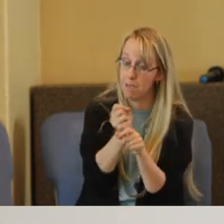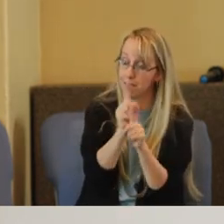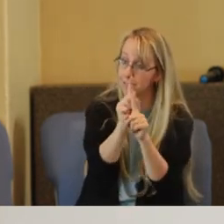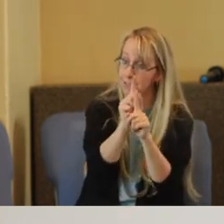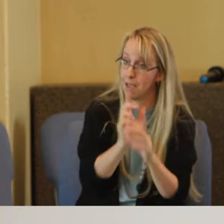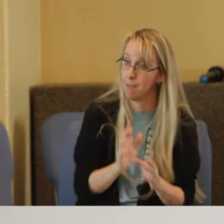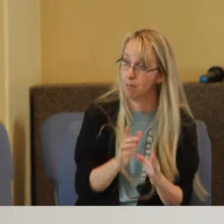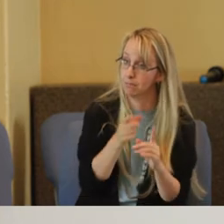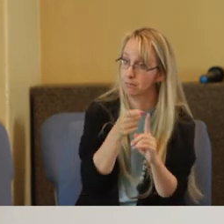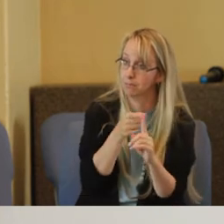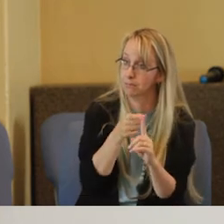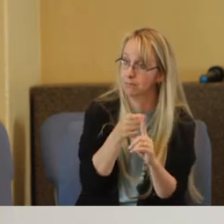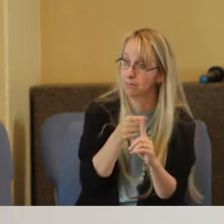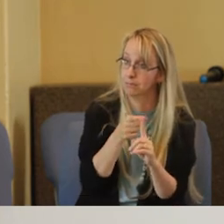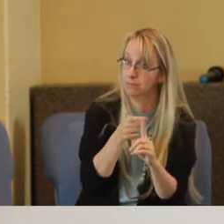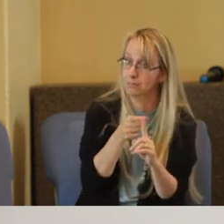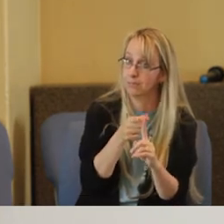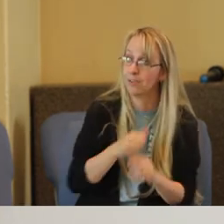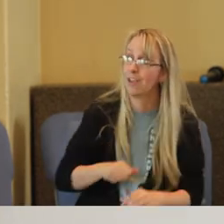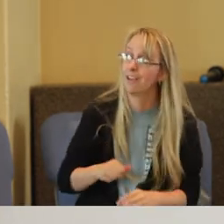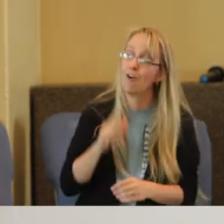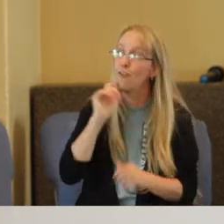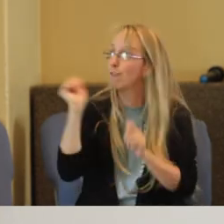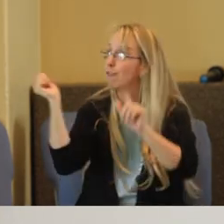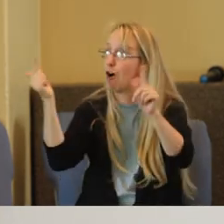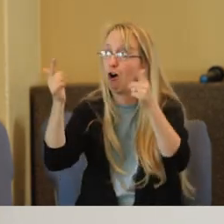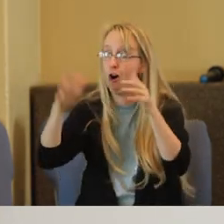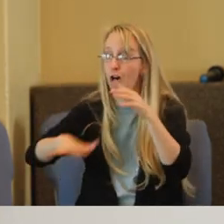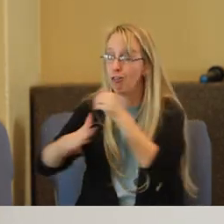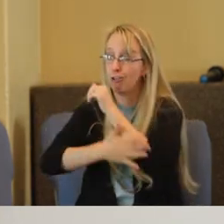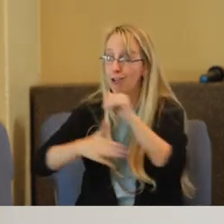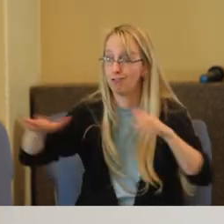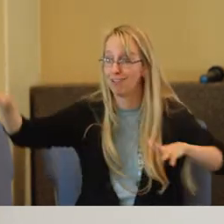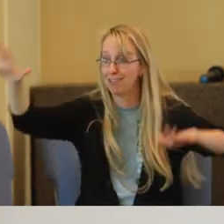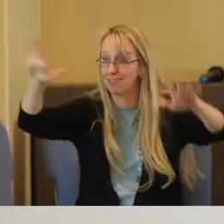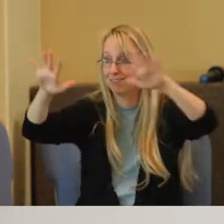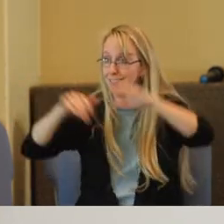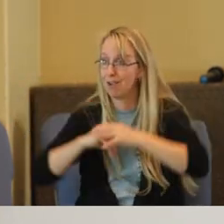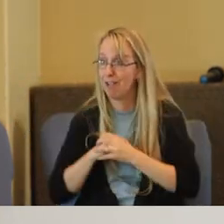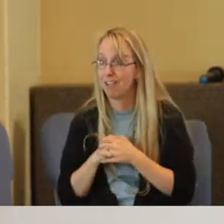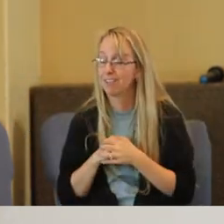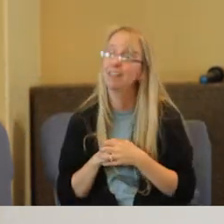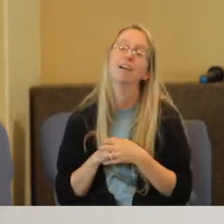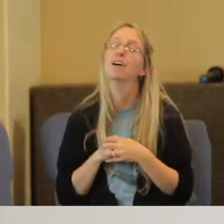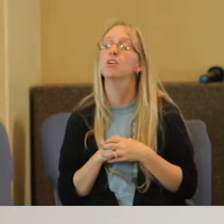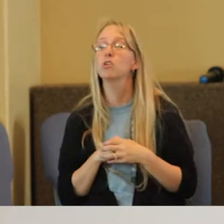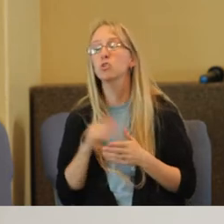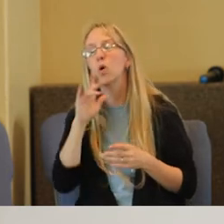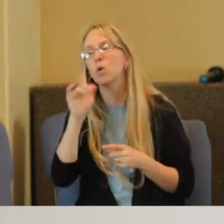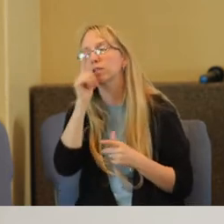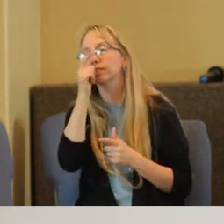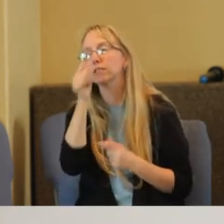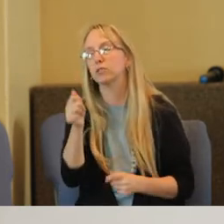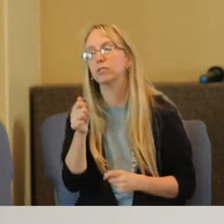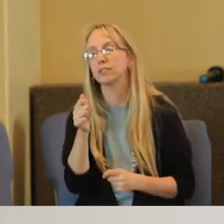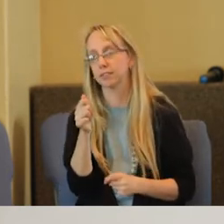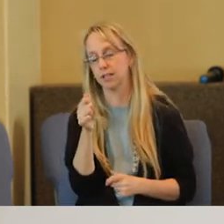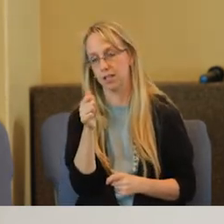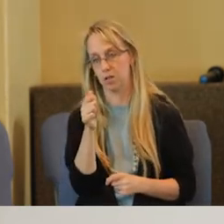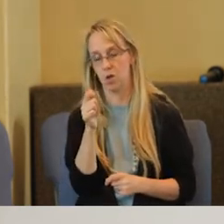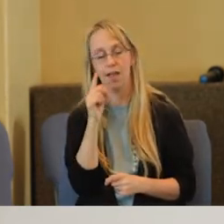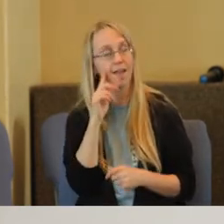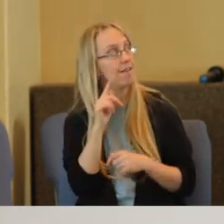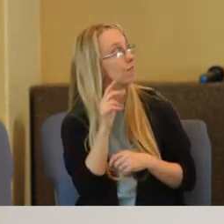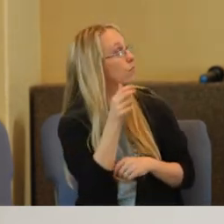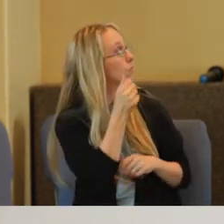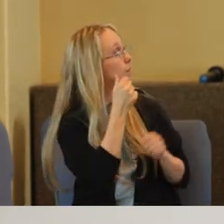disciples. We must make disciples of all nations. And it's interesting with this, if you